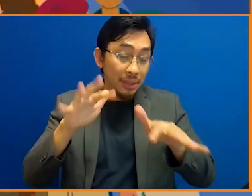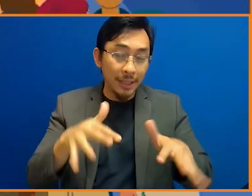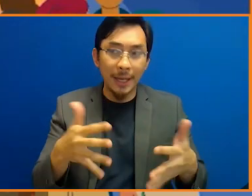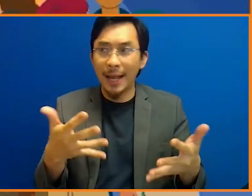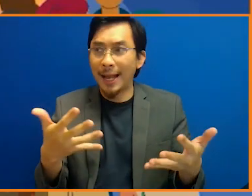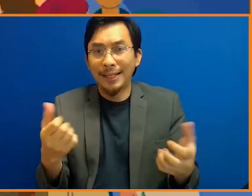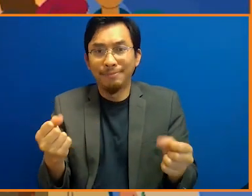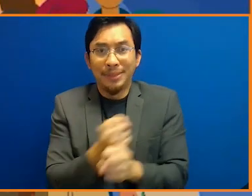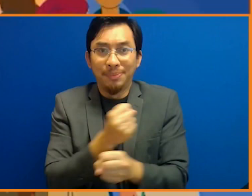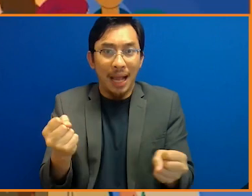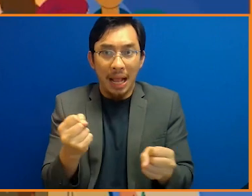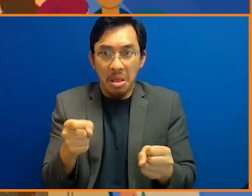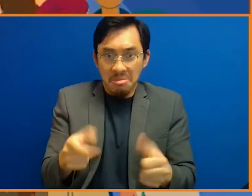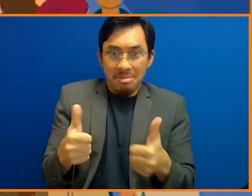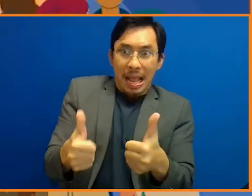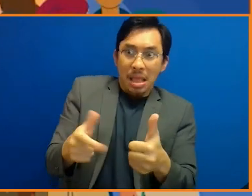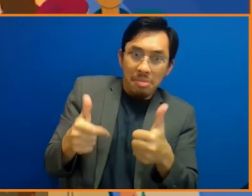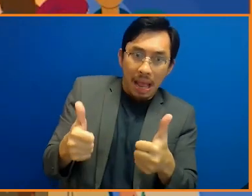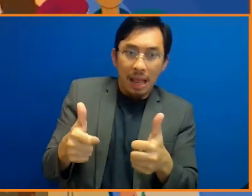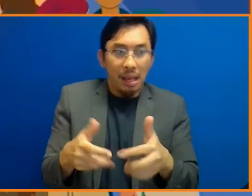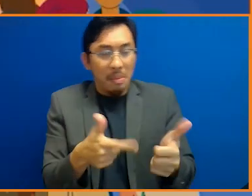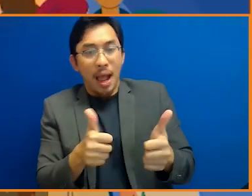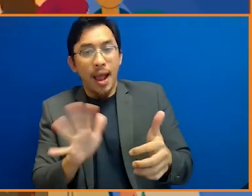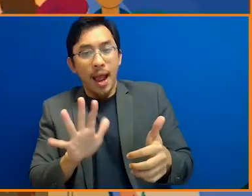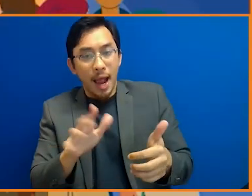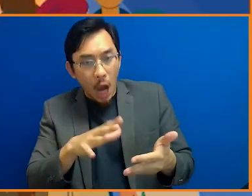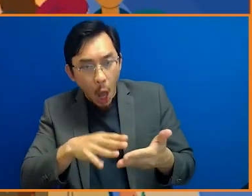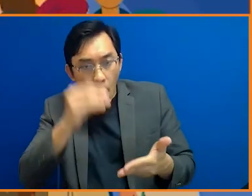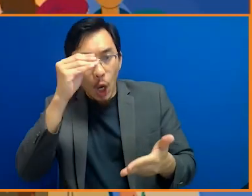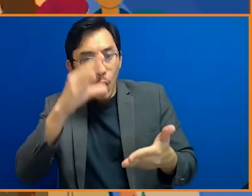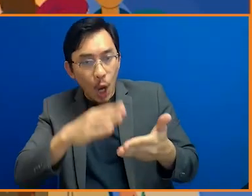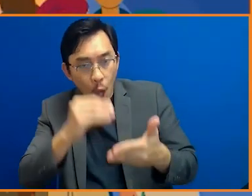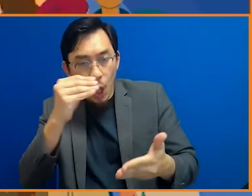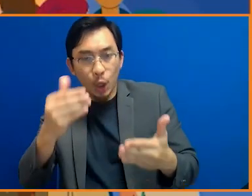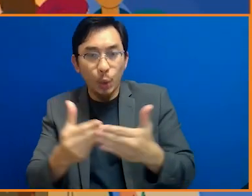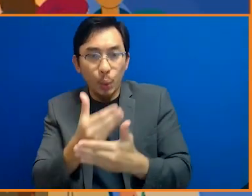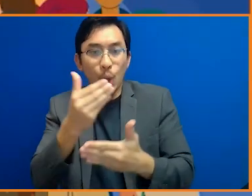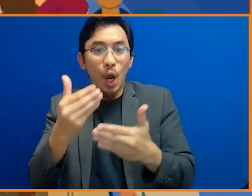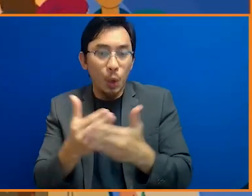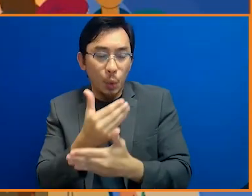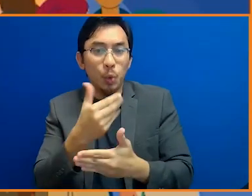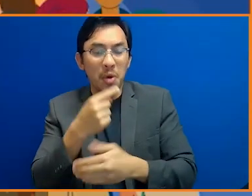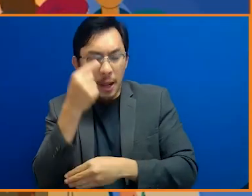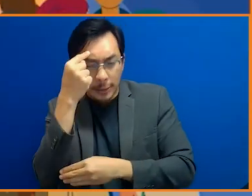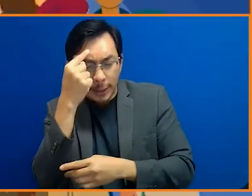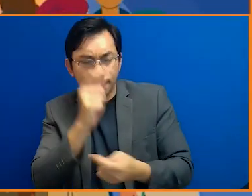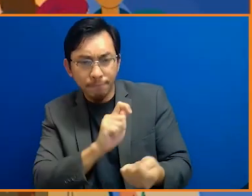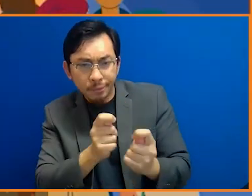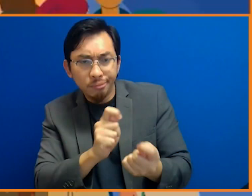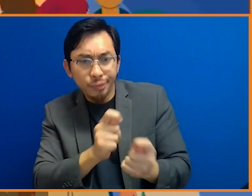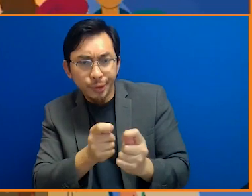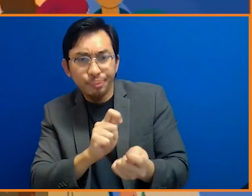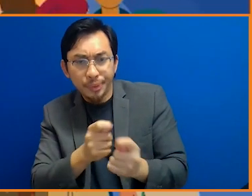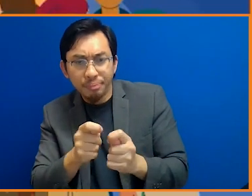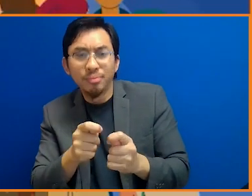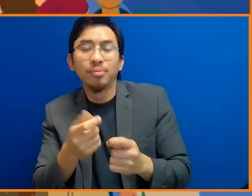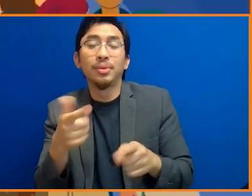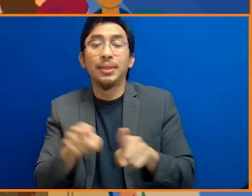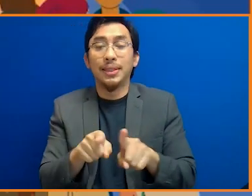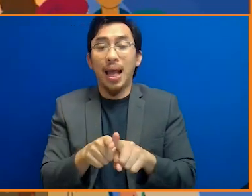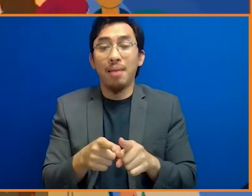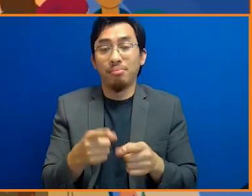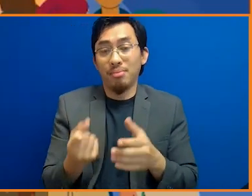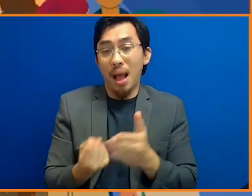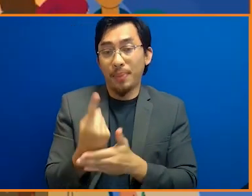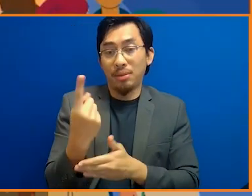very fast, and it sometimes could also bigger than we expected,